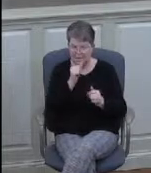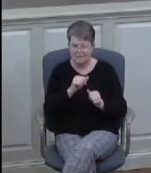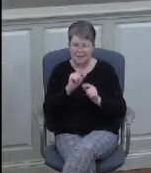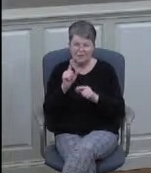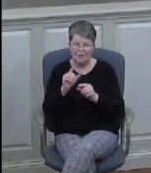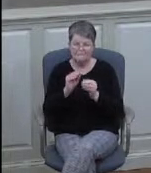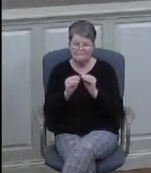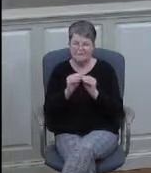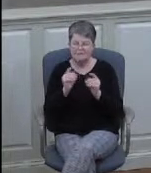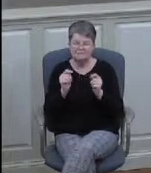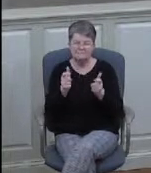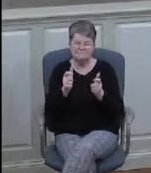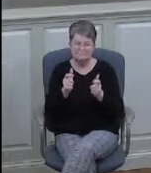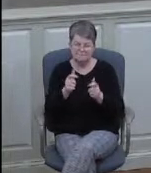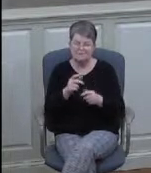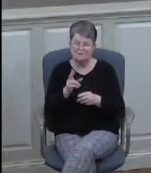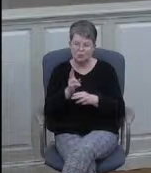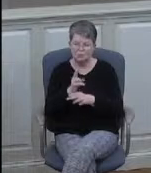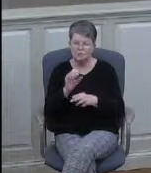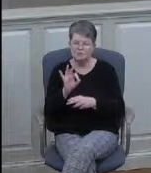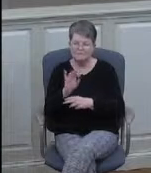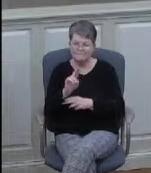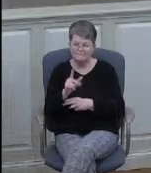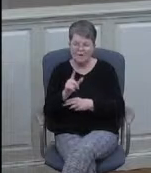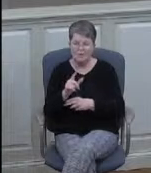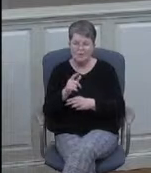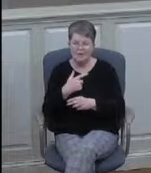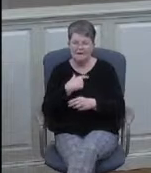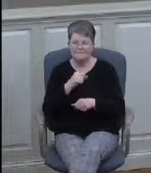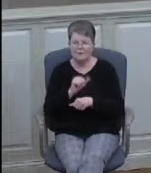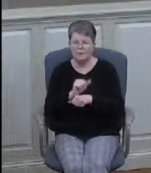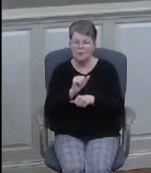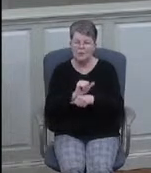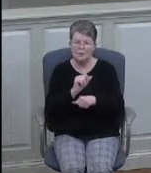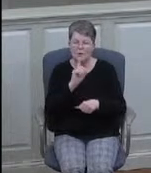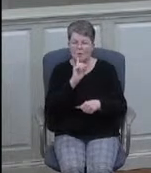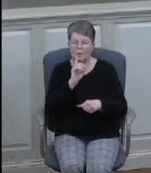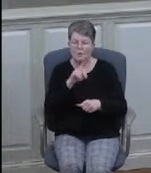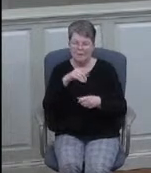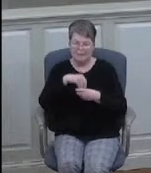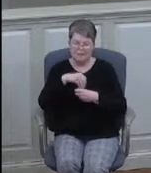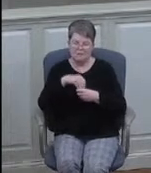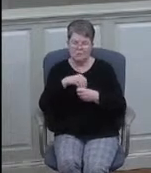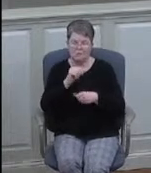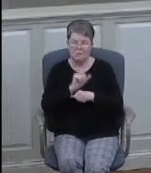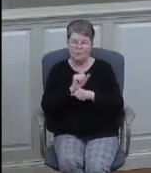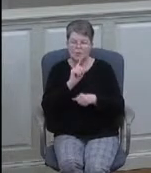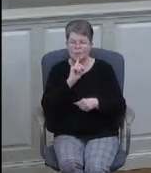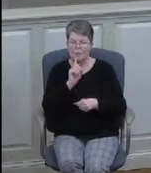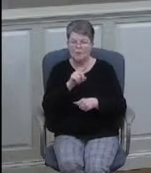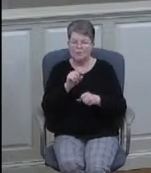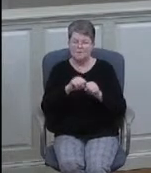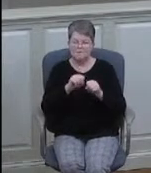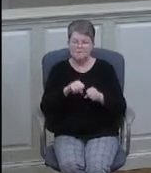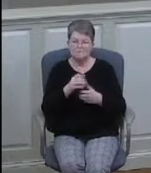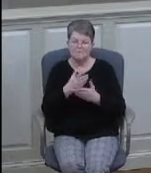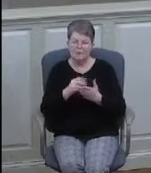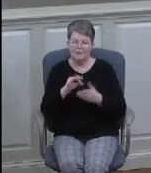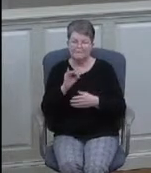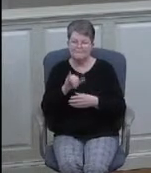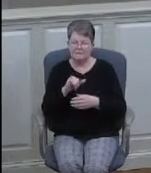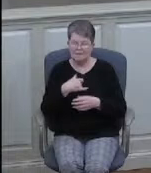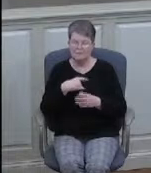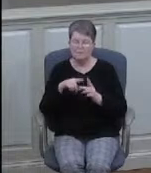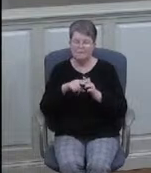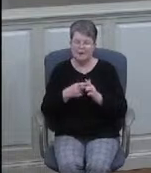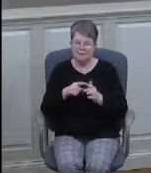So it's been useful for us. They also have a internal work order system that's also part of that we have begun to